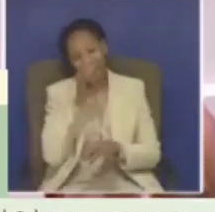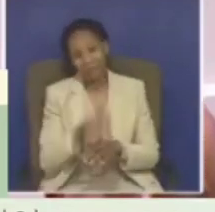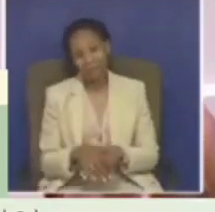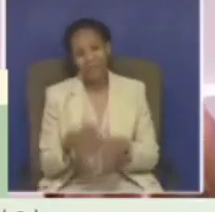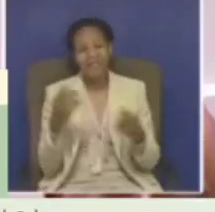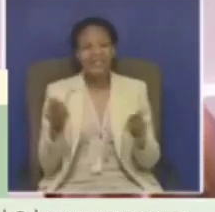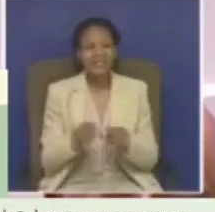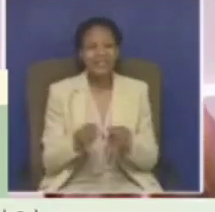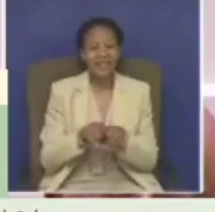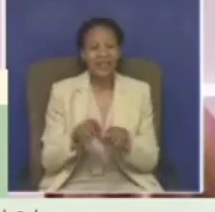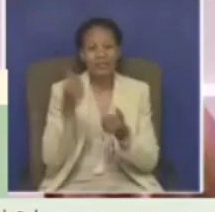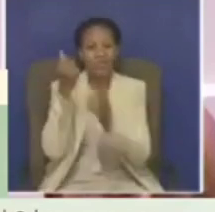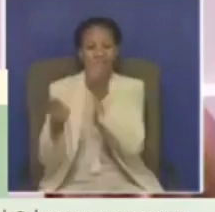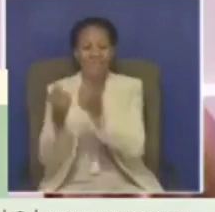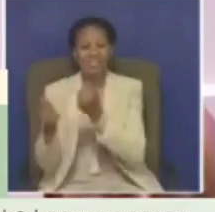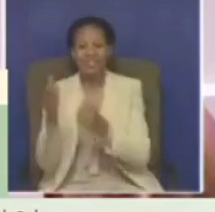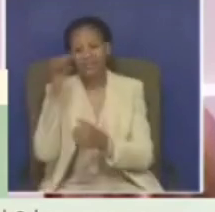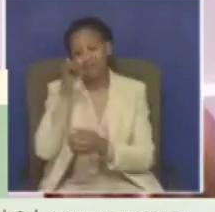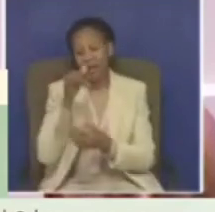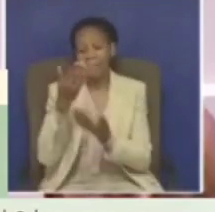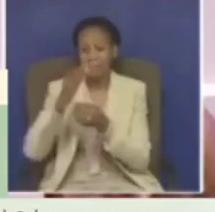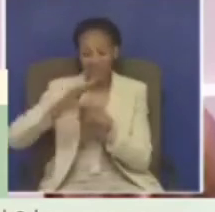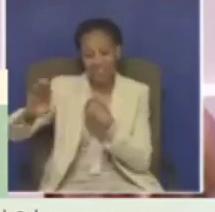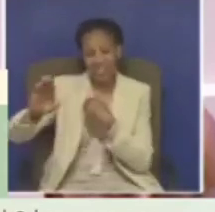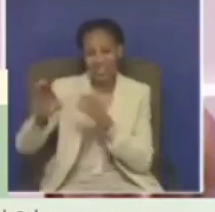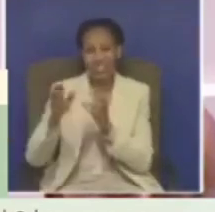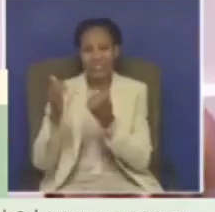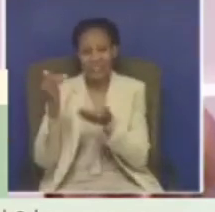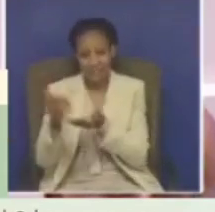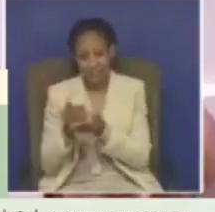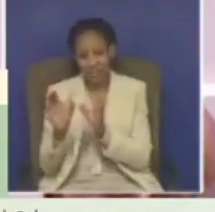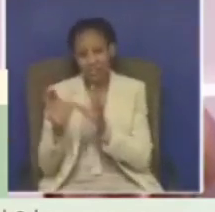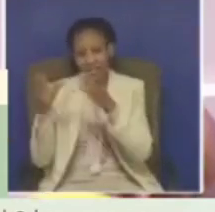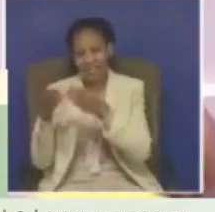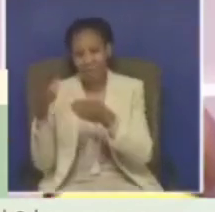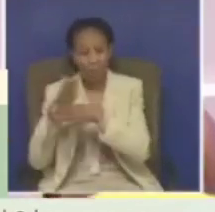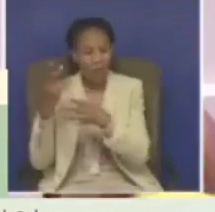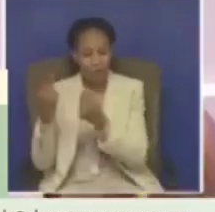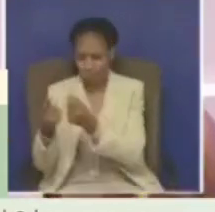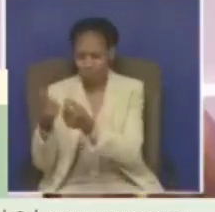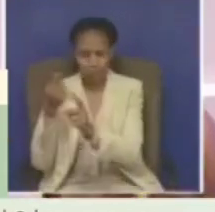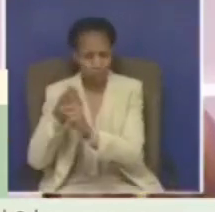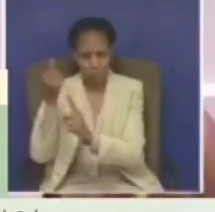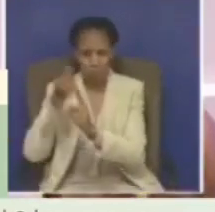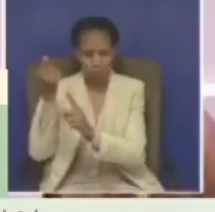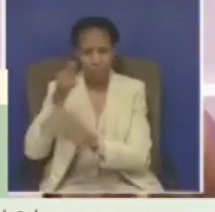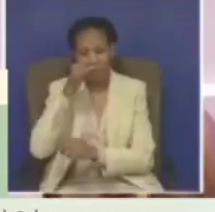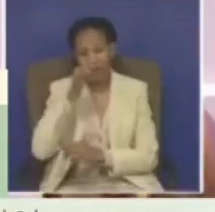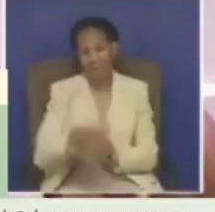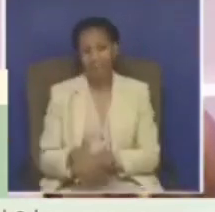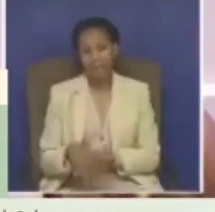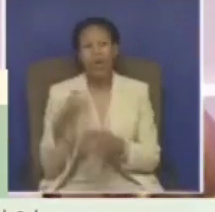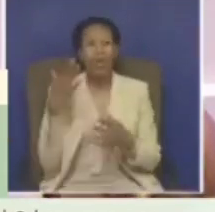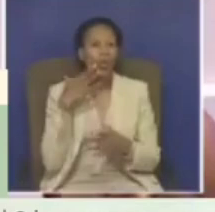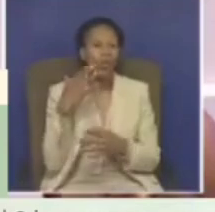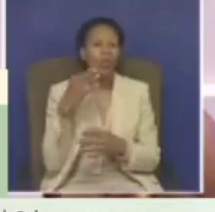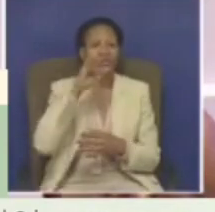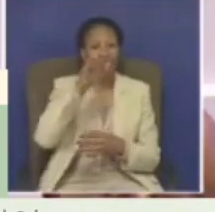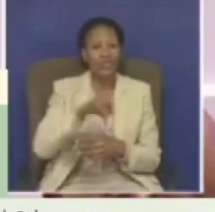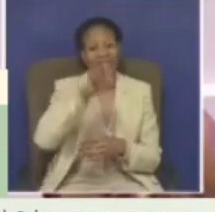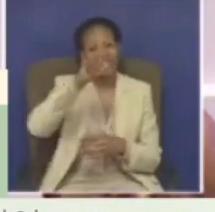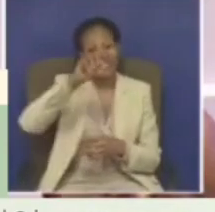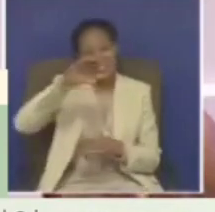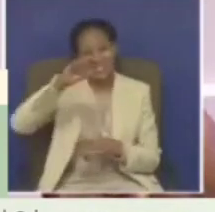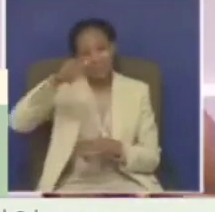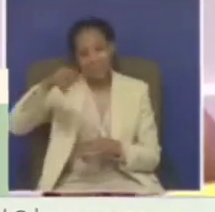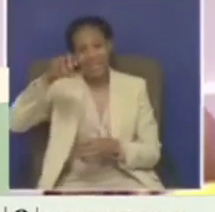of the work of the Justice, Crime Prevention and Security Cluster to fight crime. On the day of the debate, House Chair, the JCPS